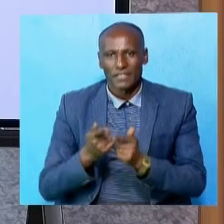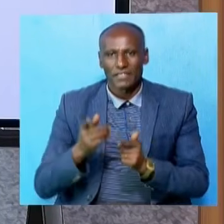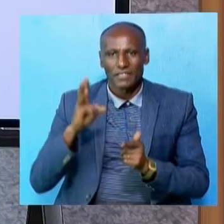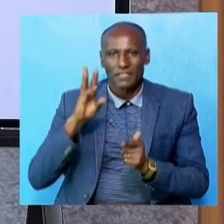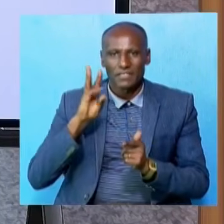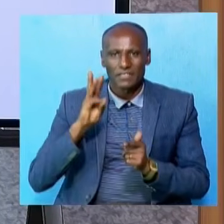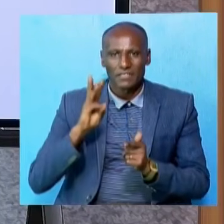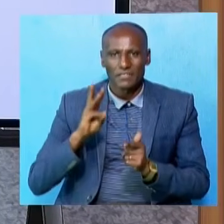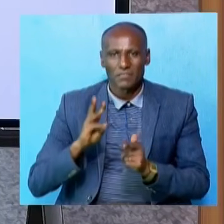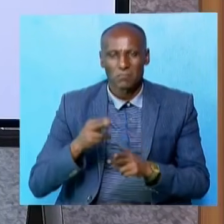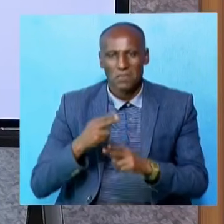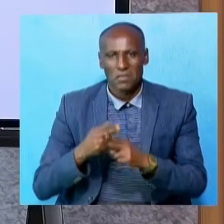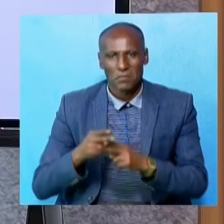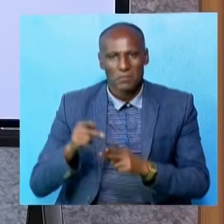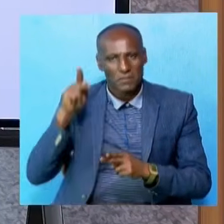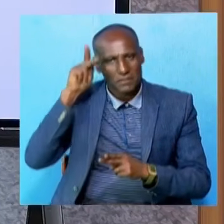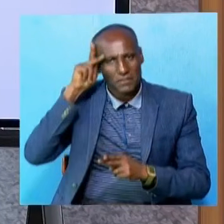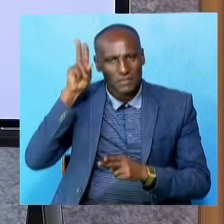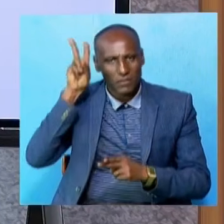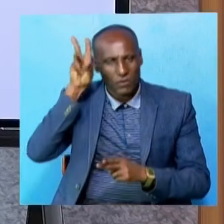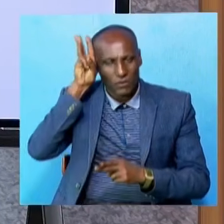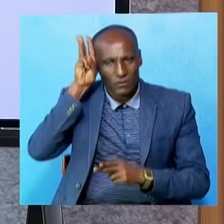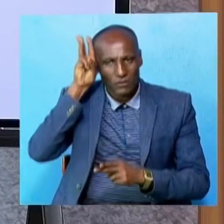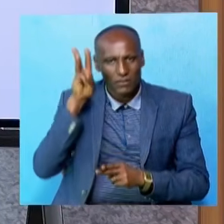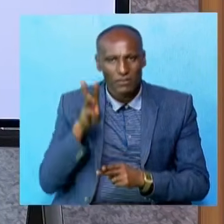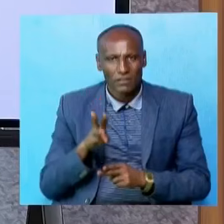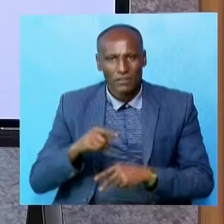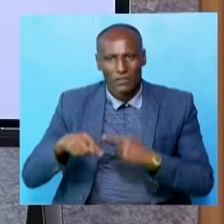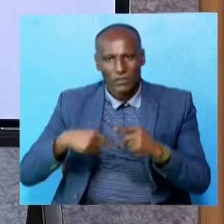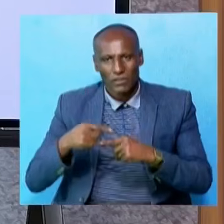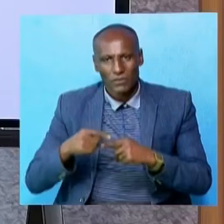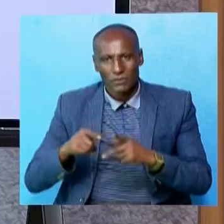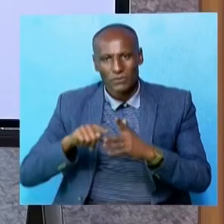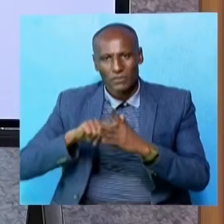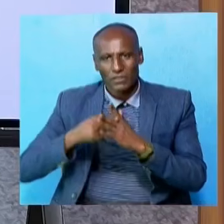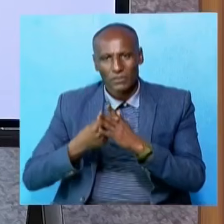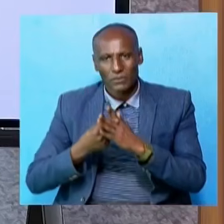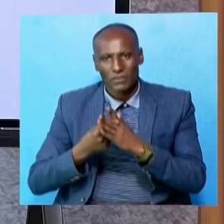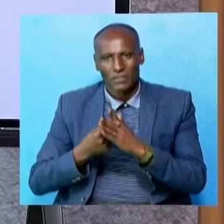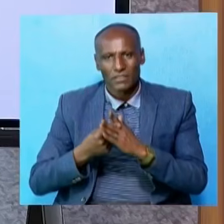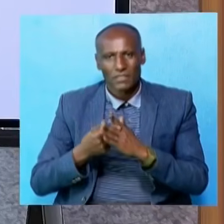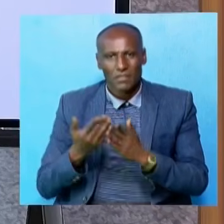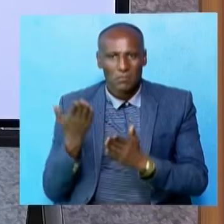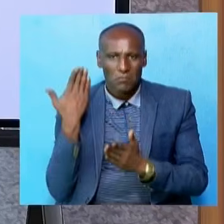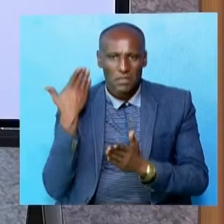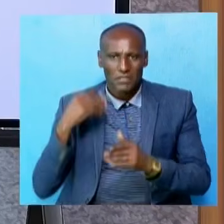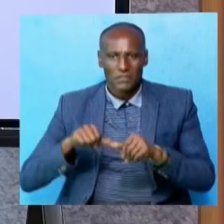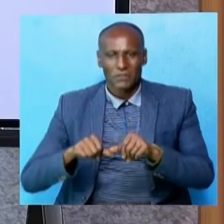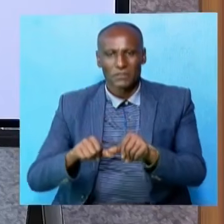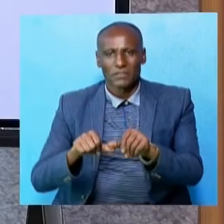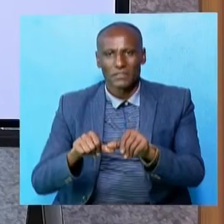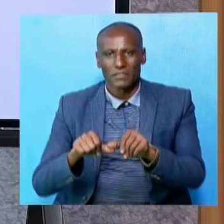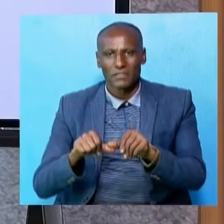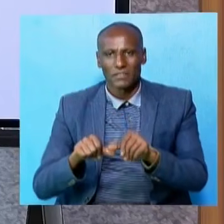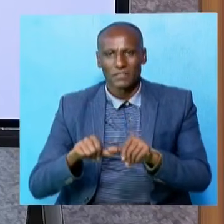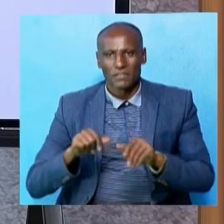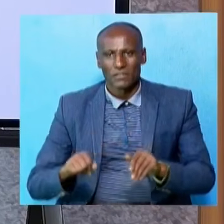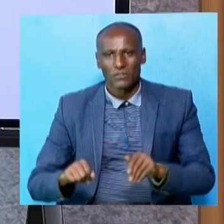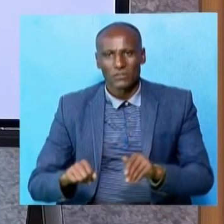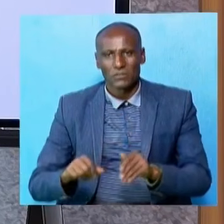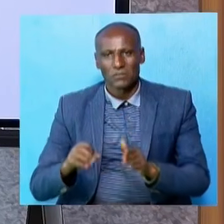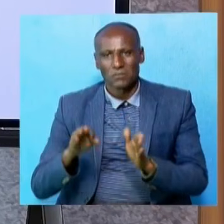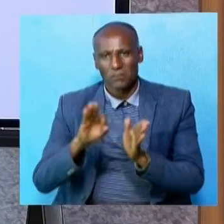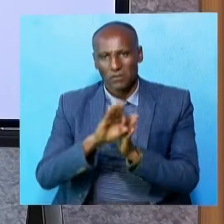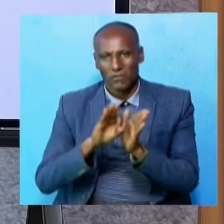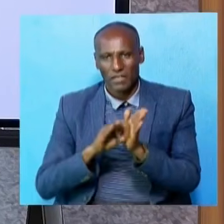Miss Sanai Thailu. Today we're going to start with past continuous. But to revise what we have